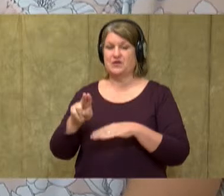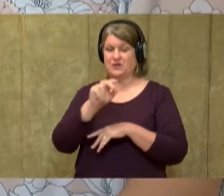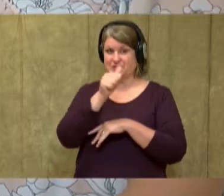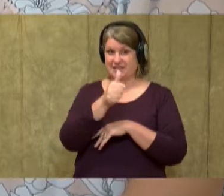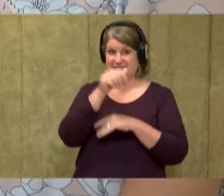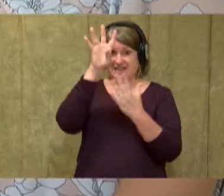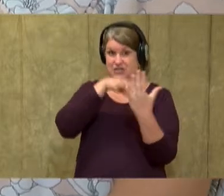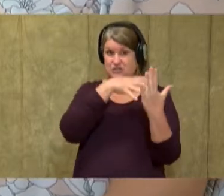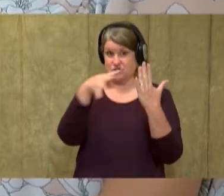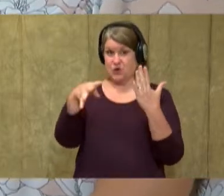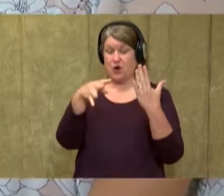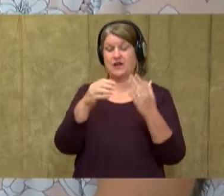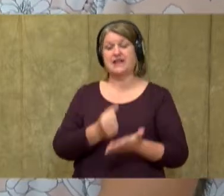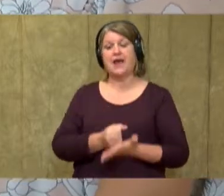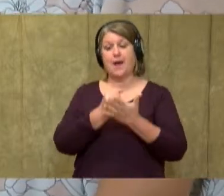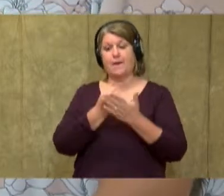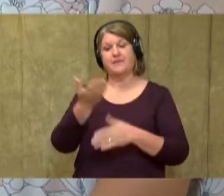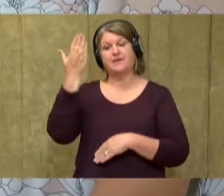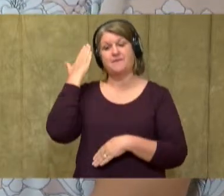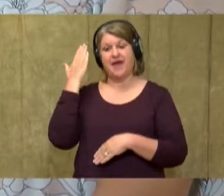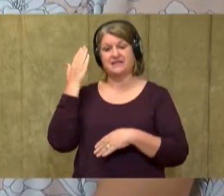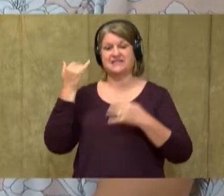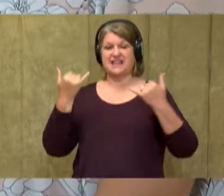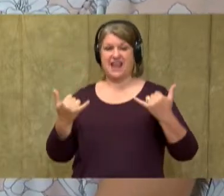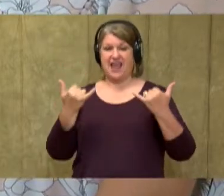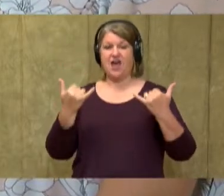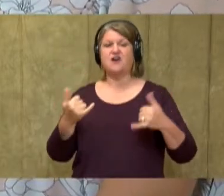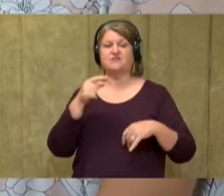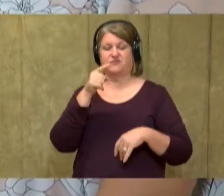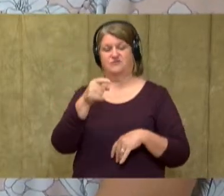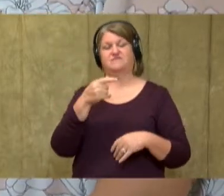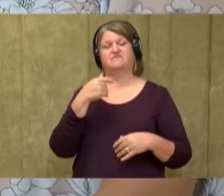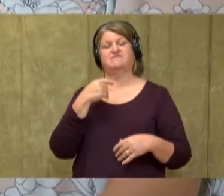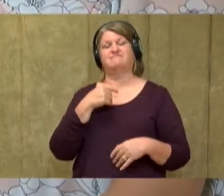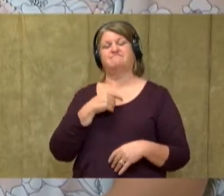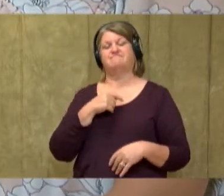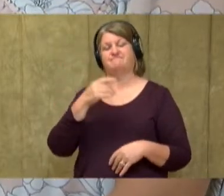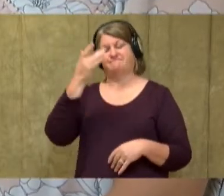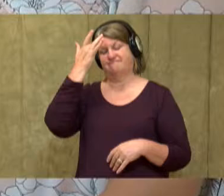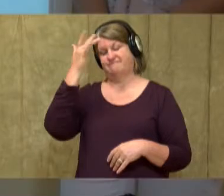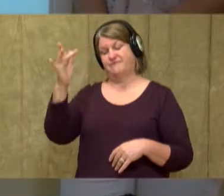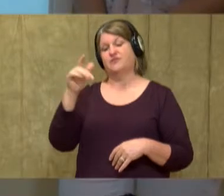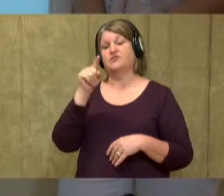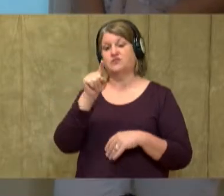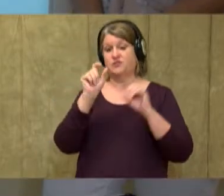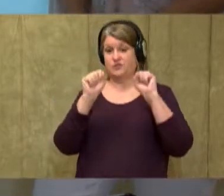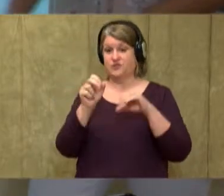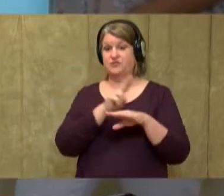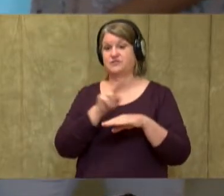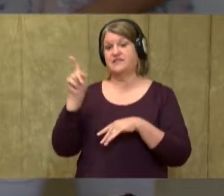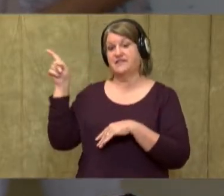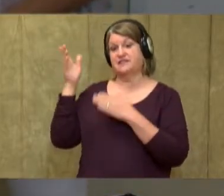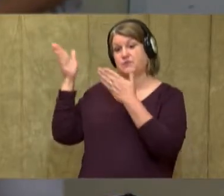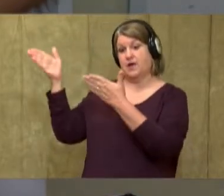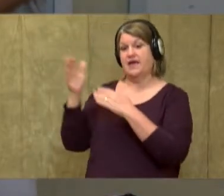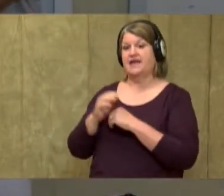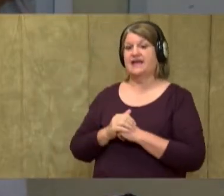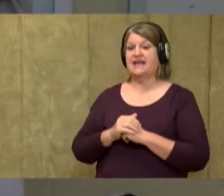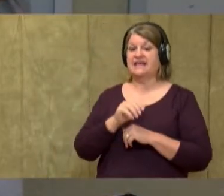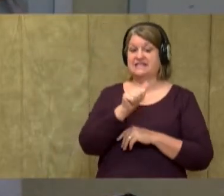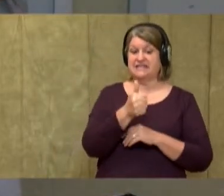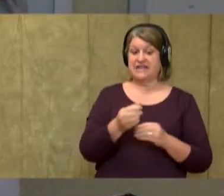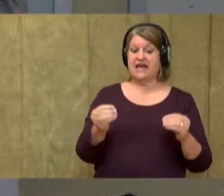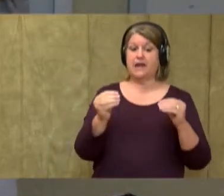pro at it and you can do it this way. What is 10 more than 45? So we have